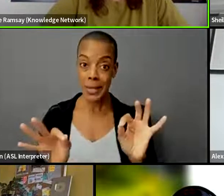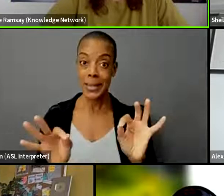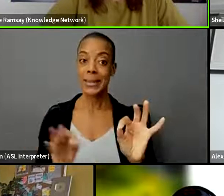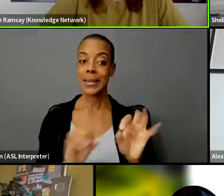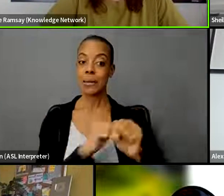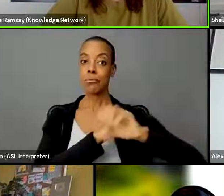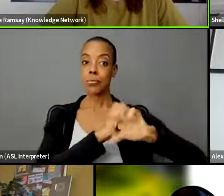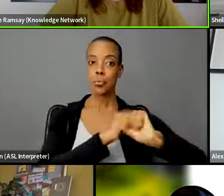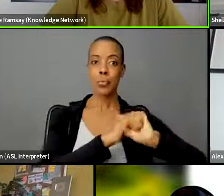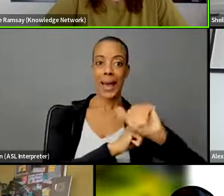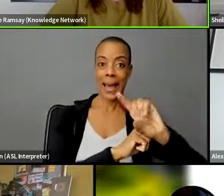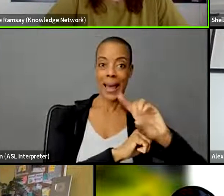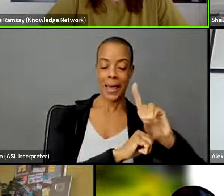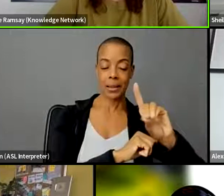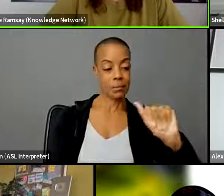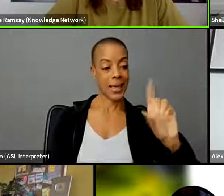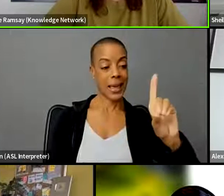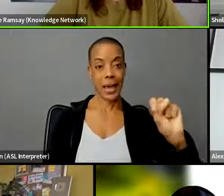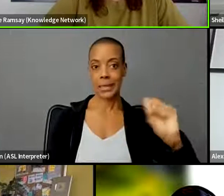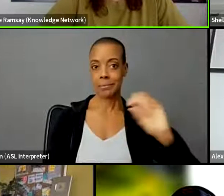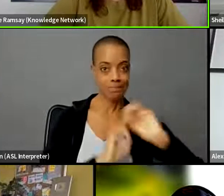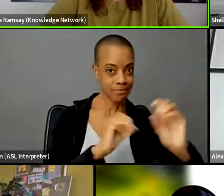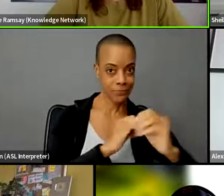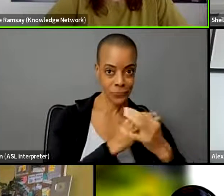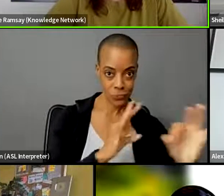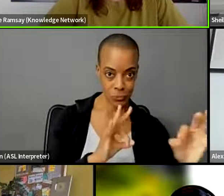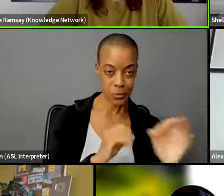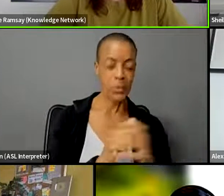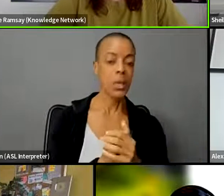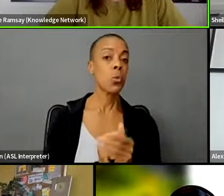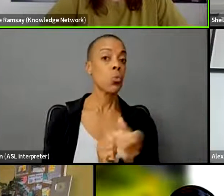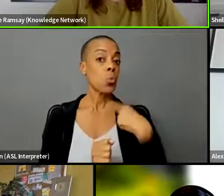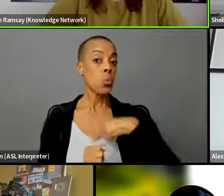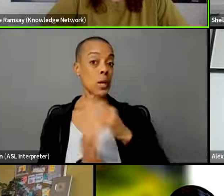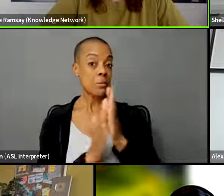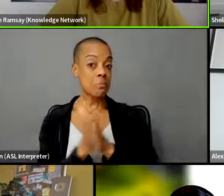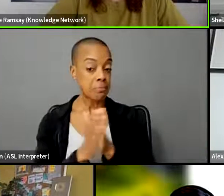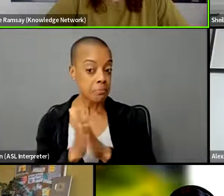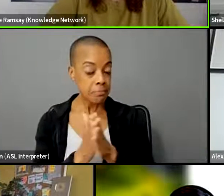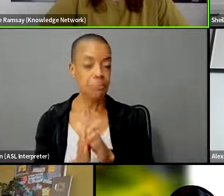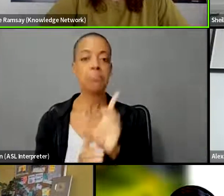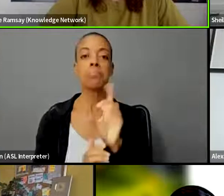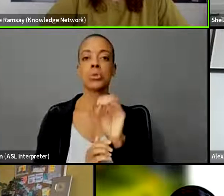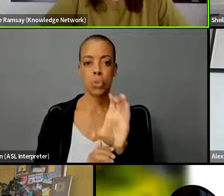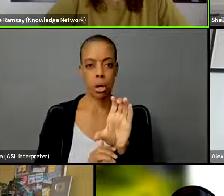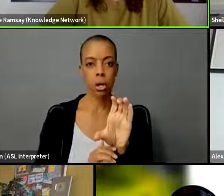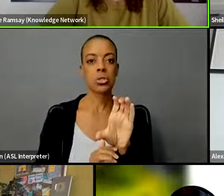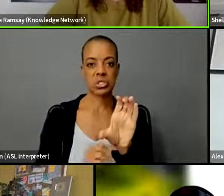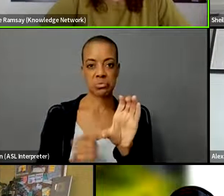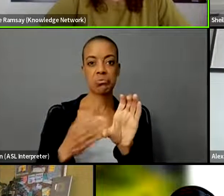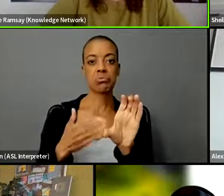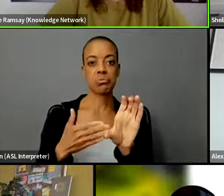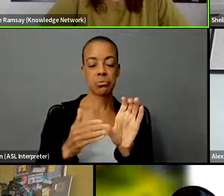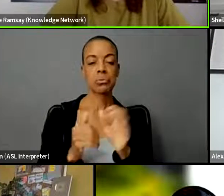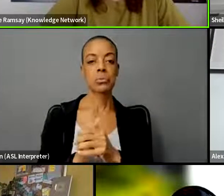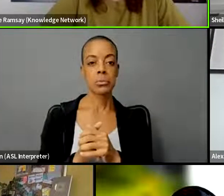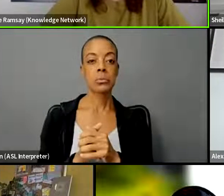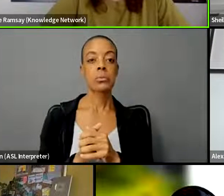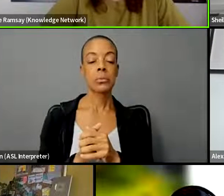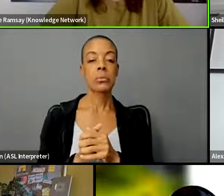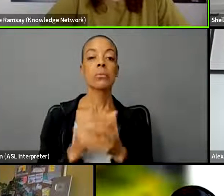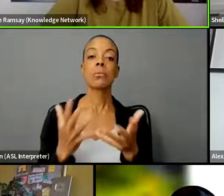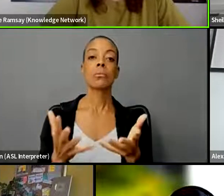free. And projects that are of interest to us are in the documentary space. So we are